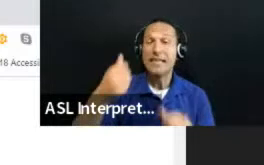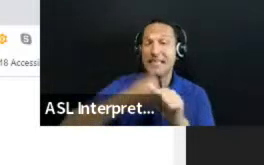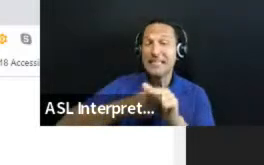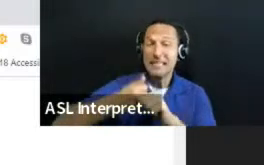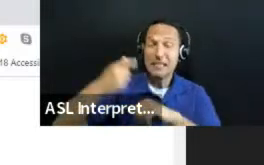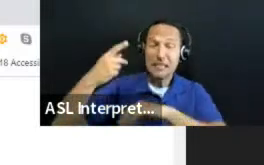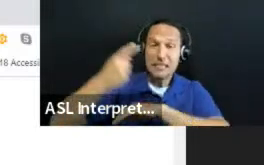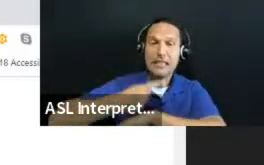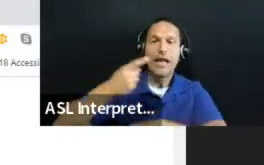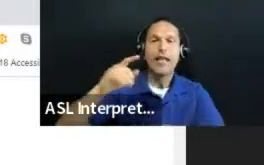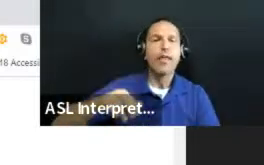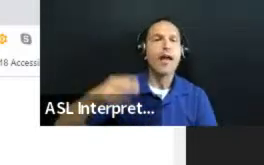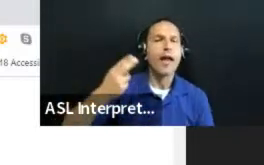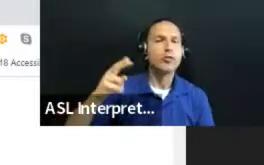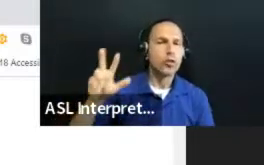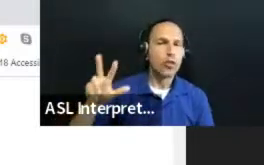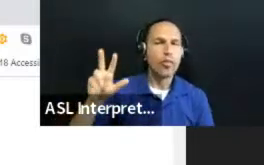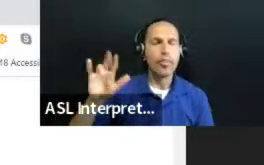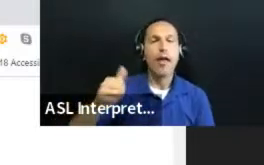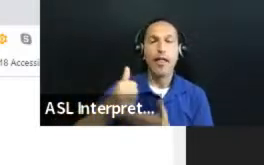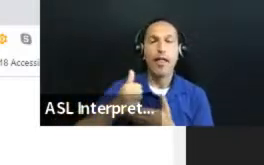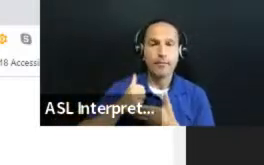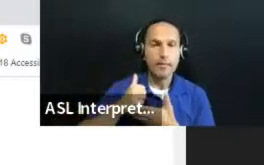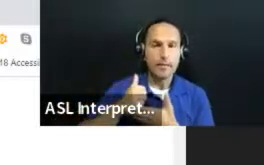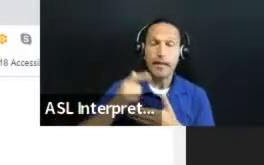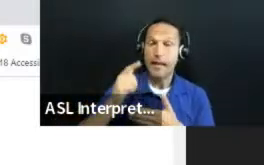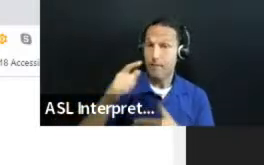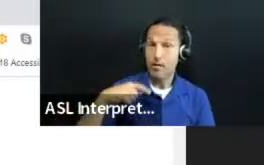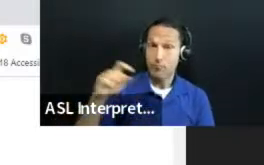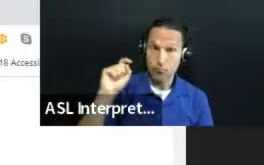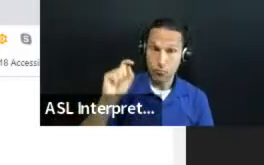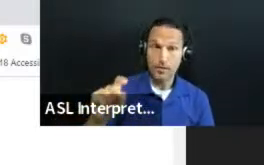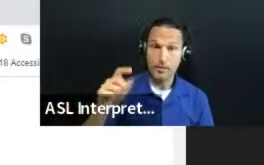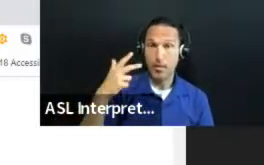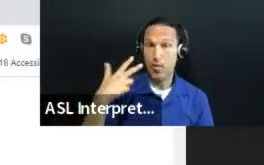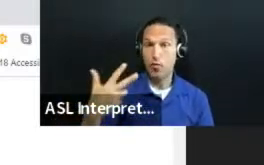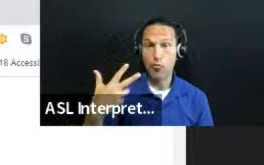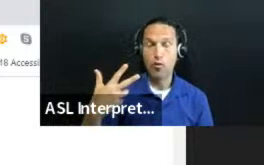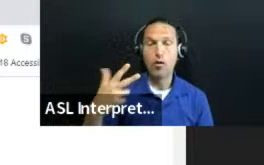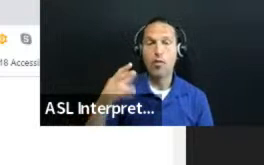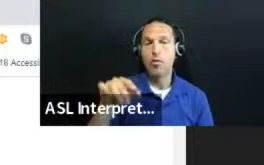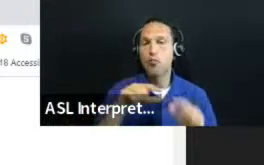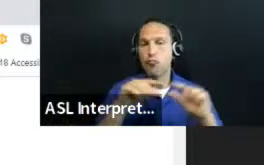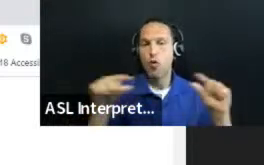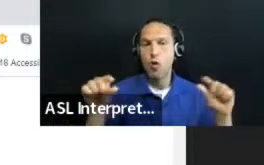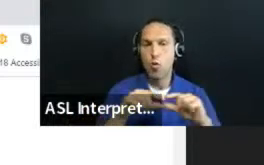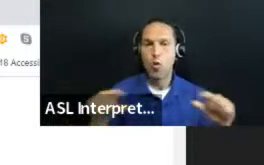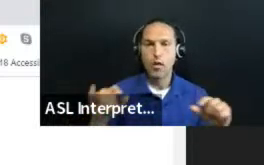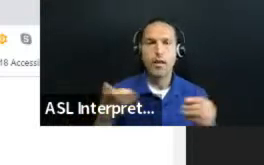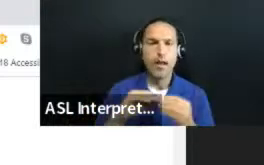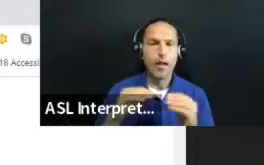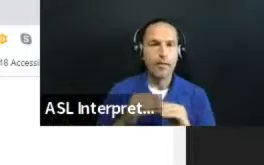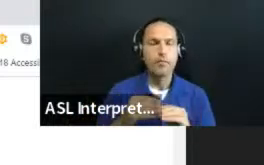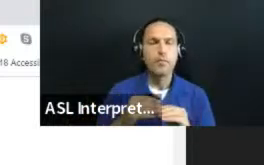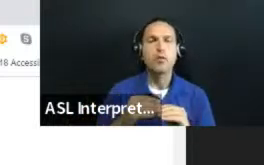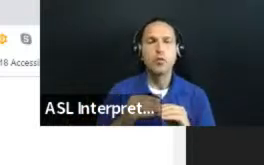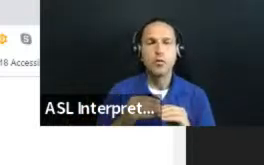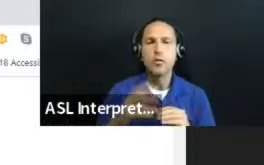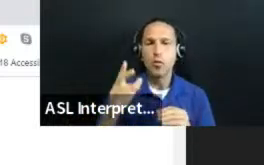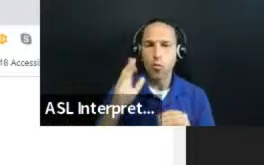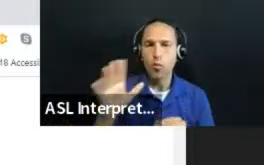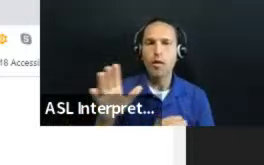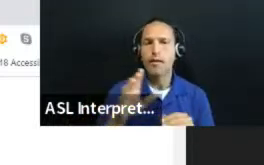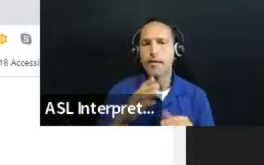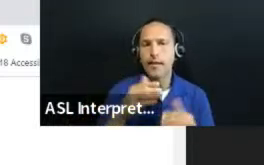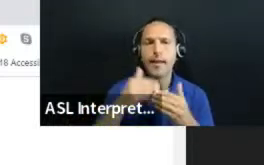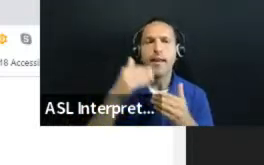day was an H3. This helps me, right? Because if I press 3 on the row of numbers that goes across my keyboard, it'll take me